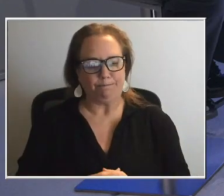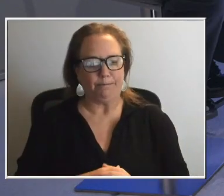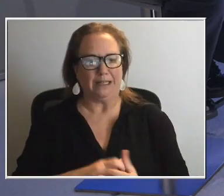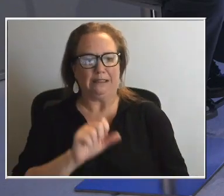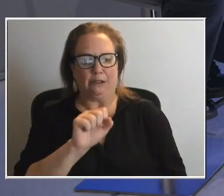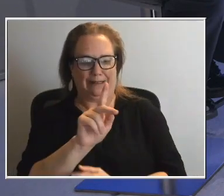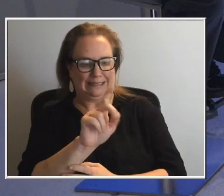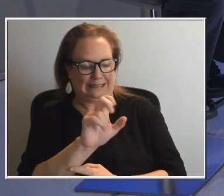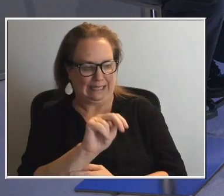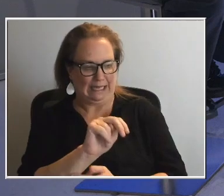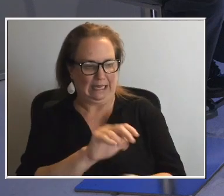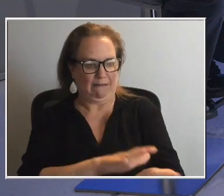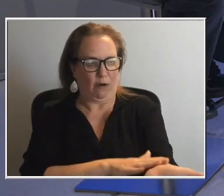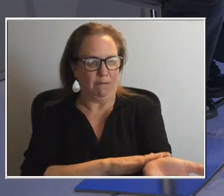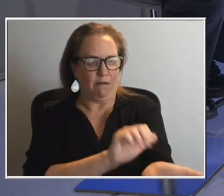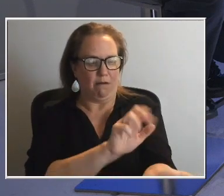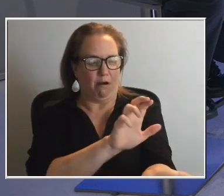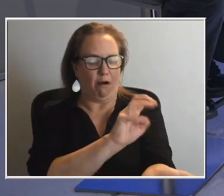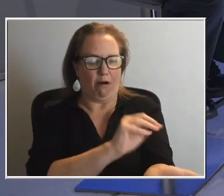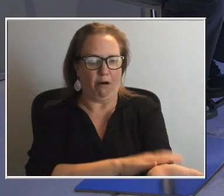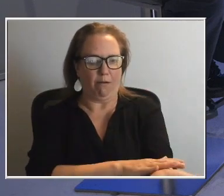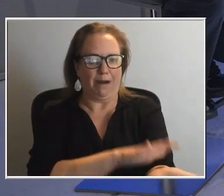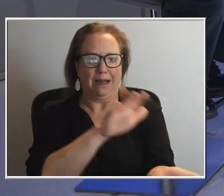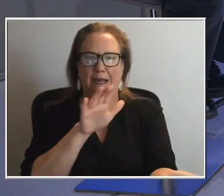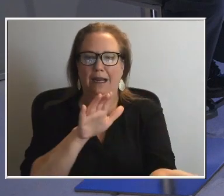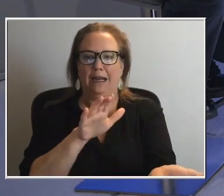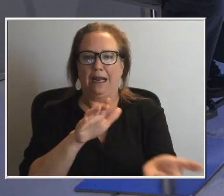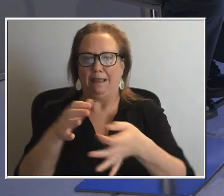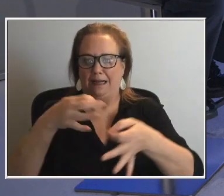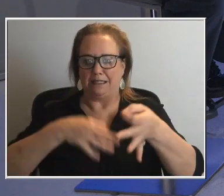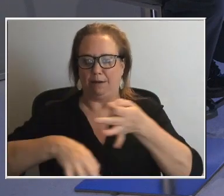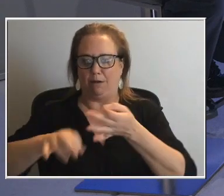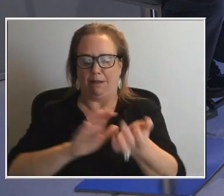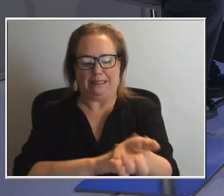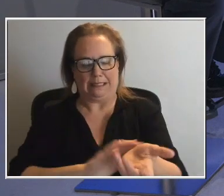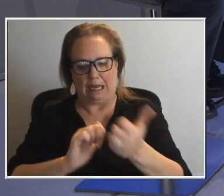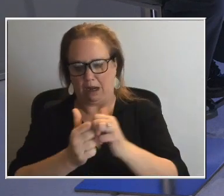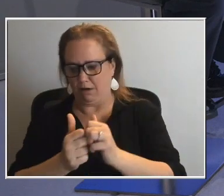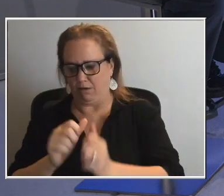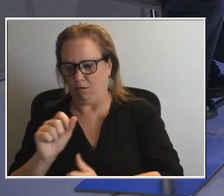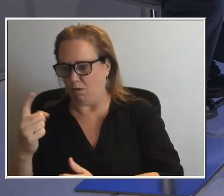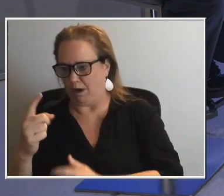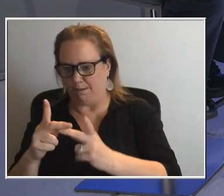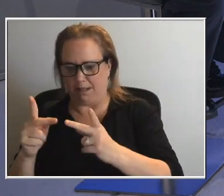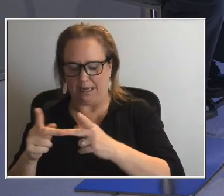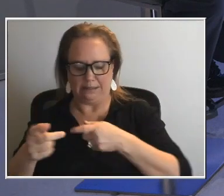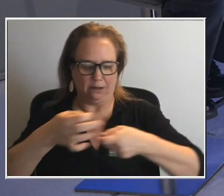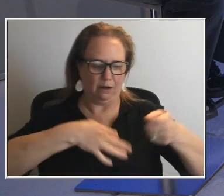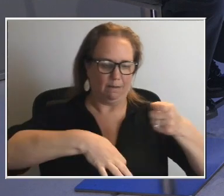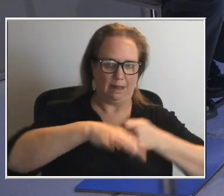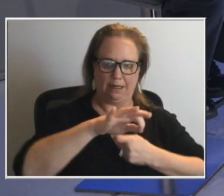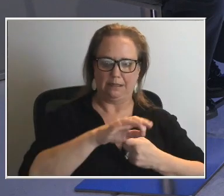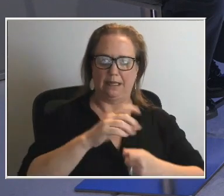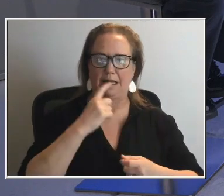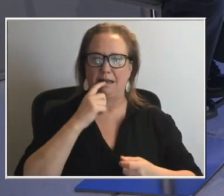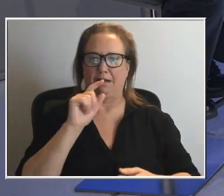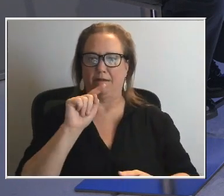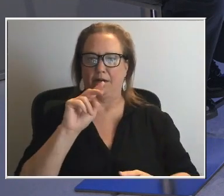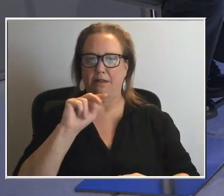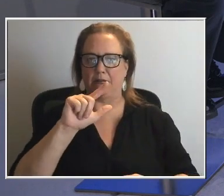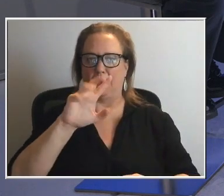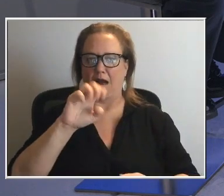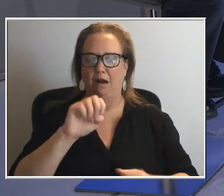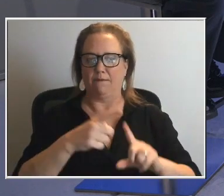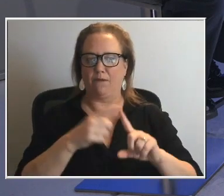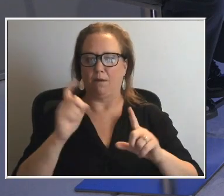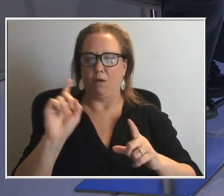Cacarala, from the arm, but then that skin has to be replaced. Right. So tell us, you take it from one place to replace it here to put it into the tongue. Tell us where it comes from, and then